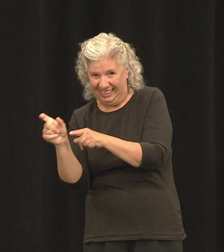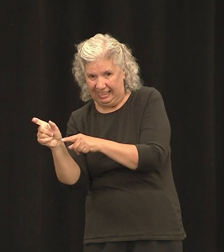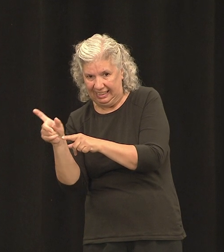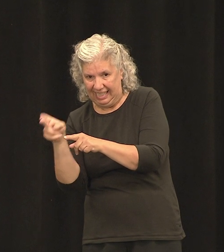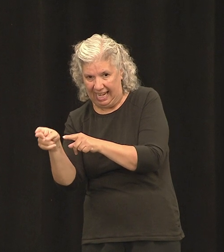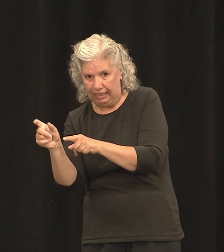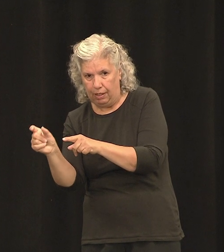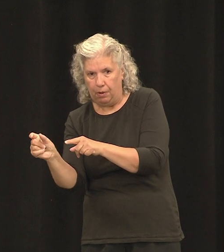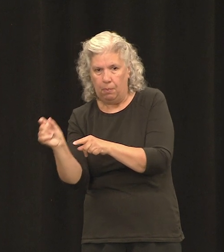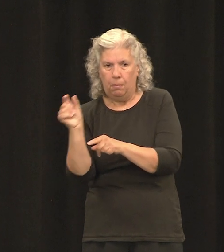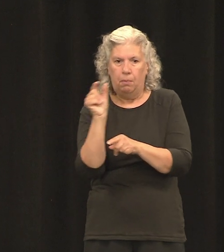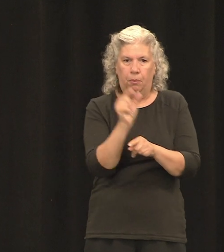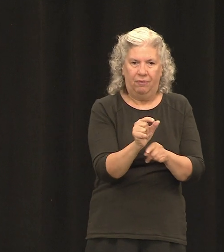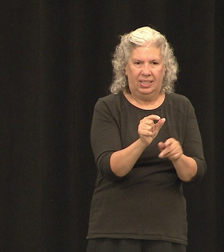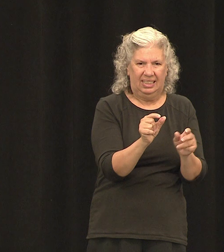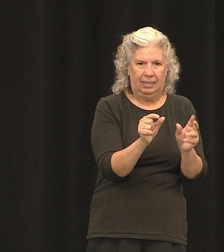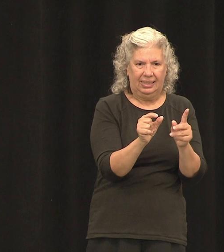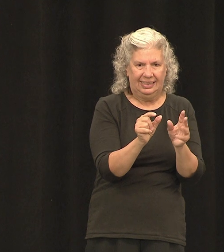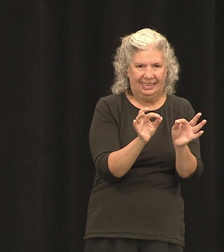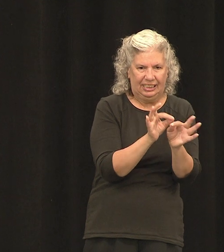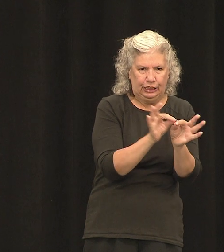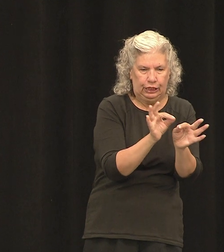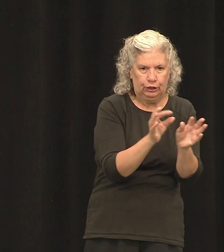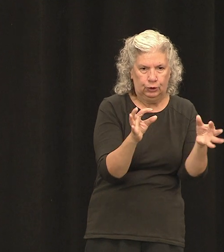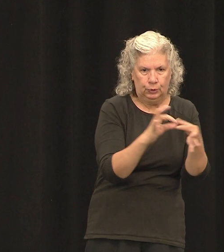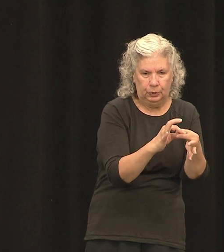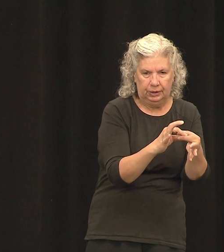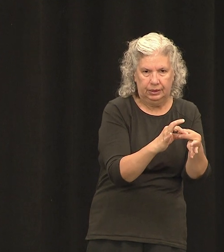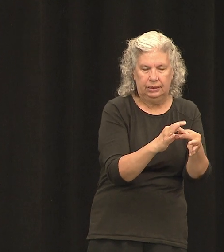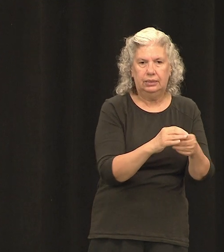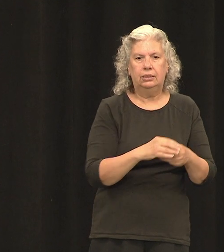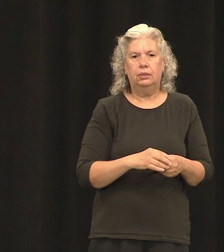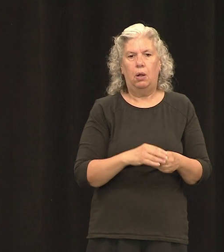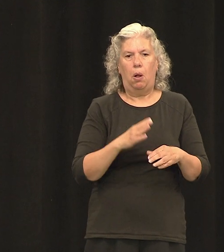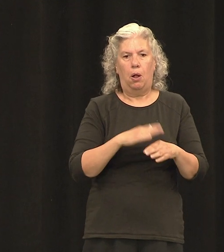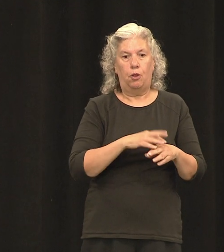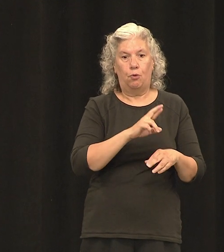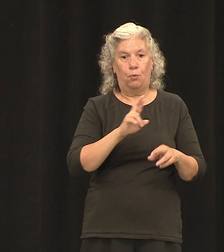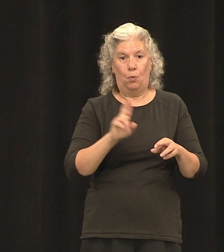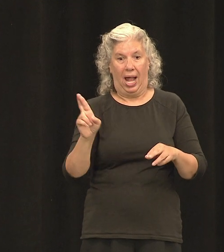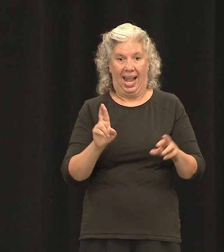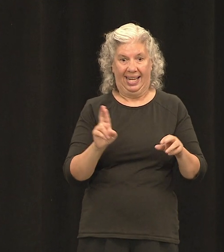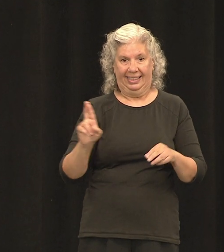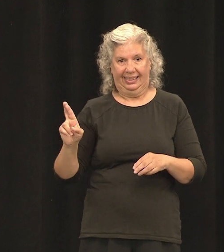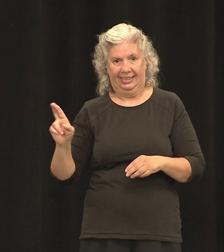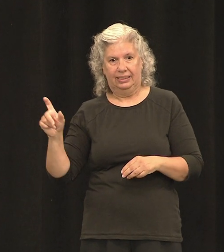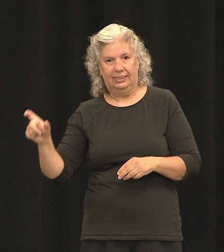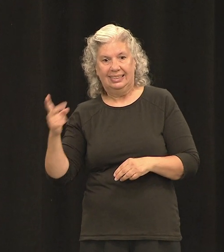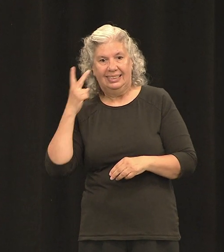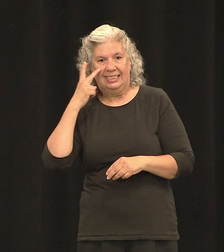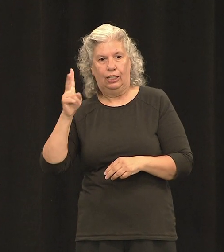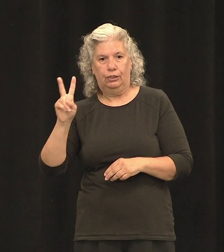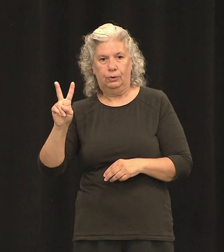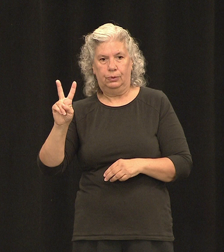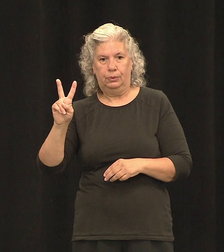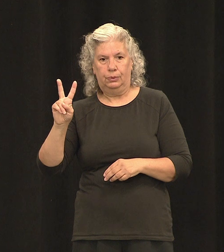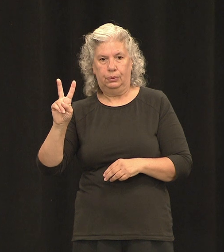together. On your right, we can see the 216A